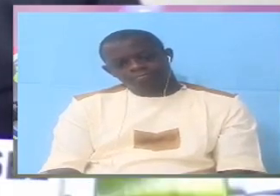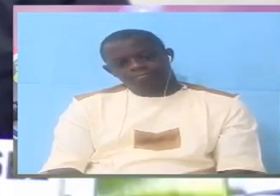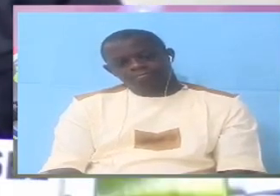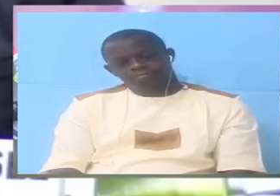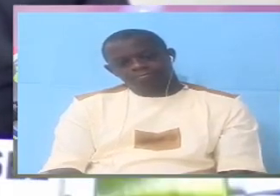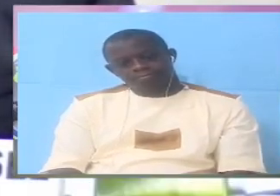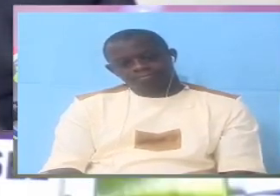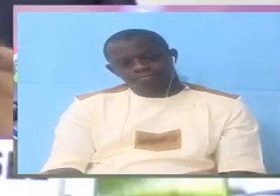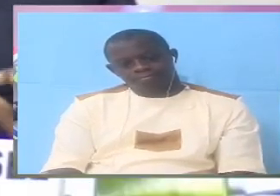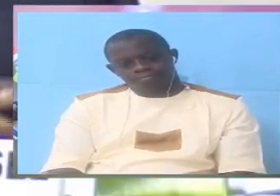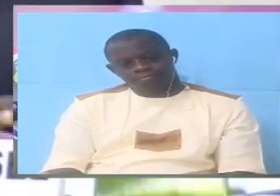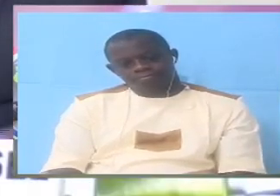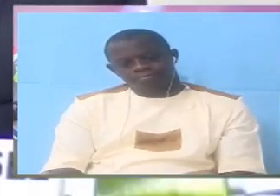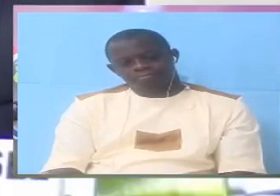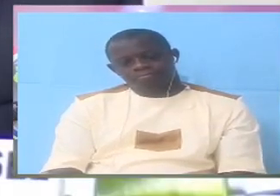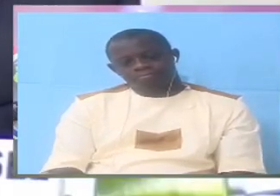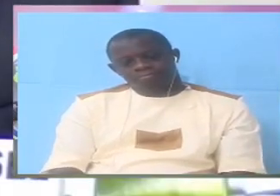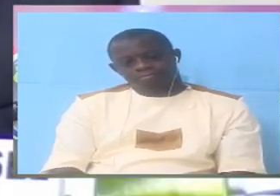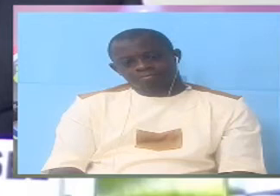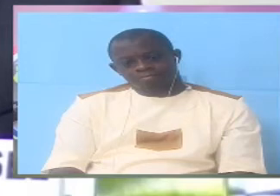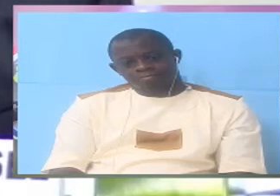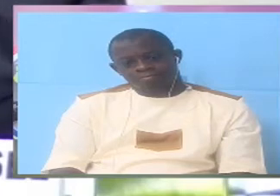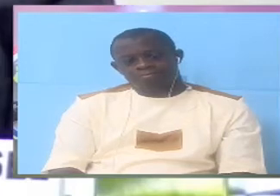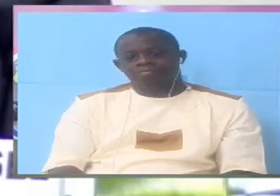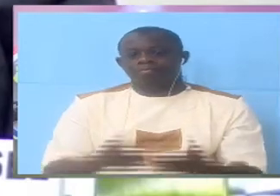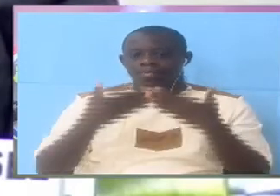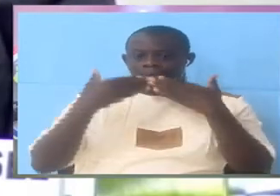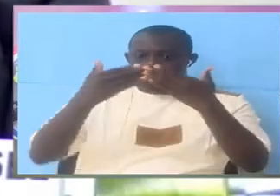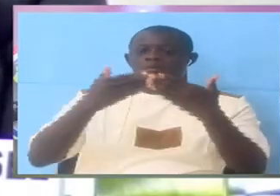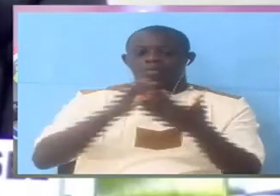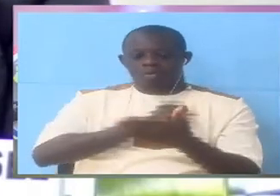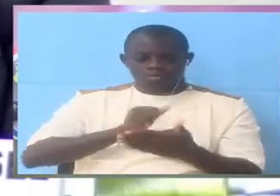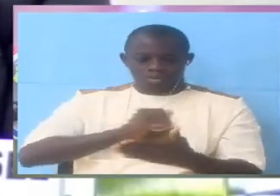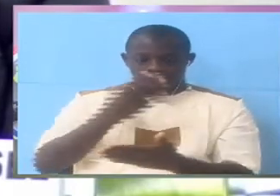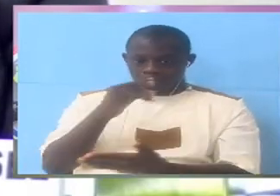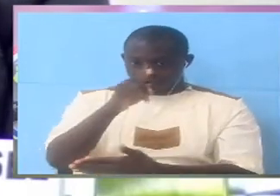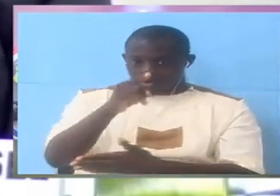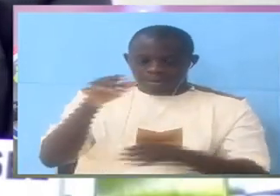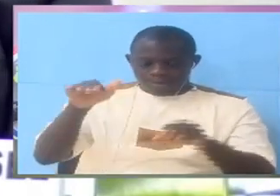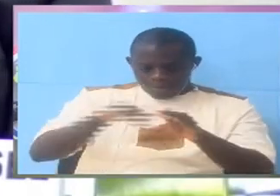Tell us how you came to be in the panel. I